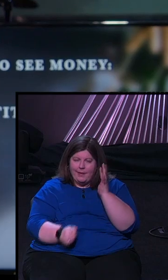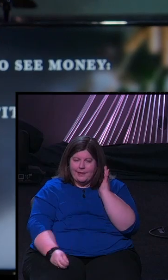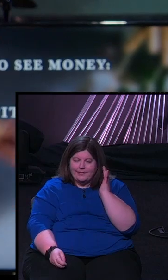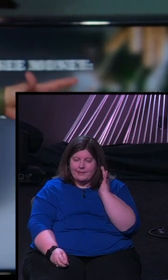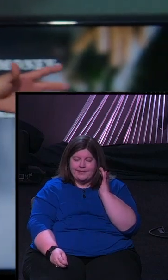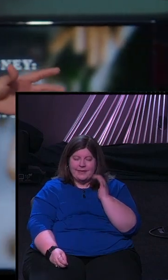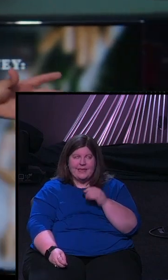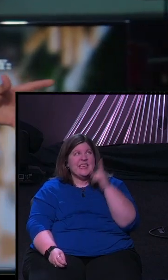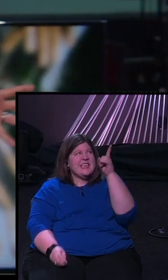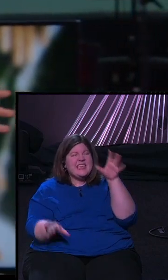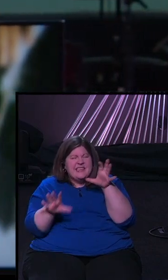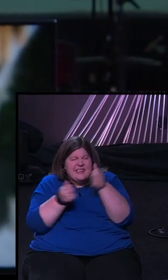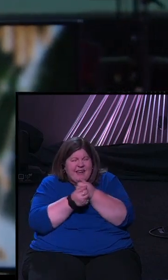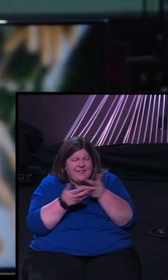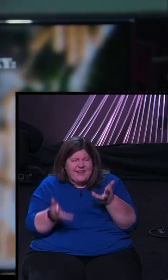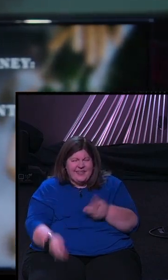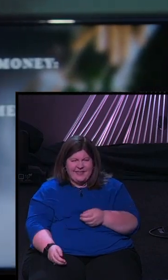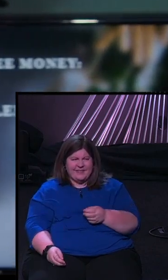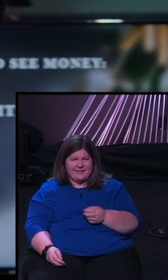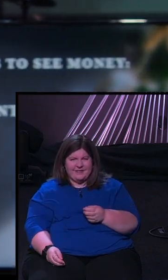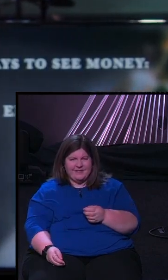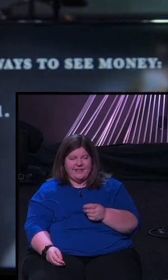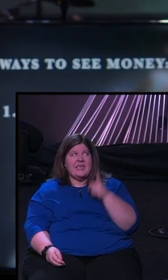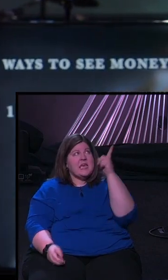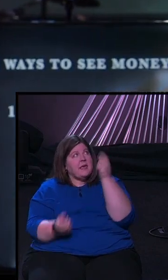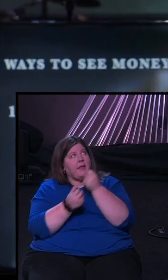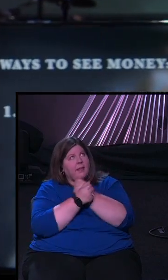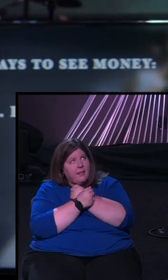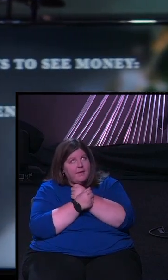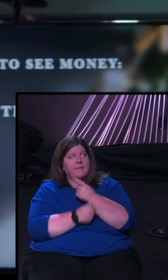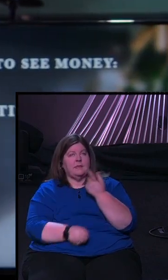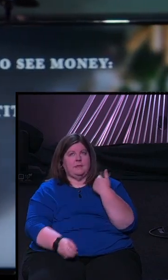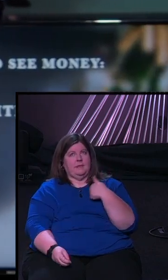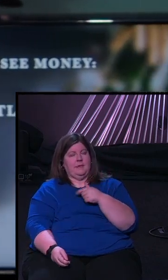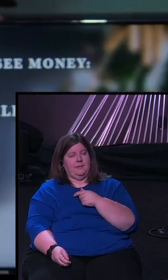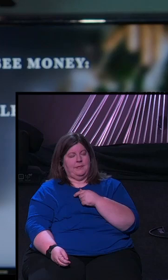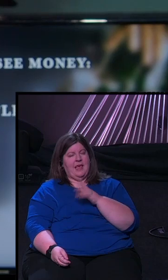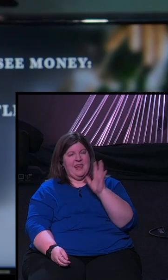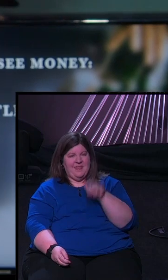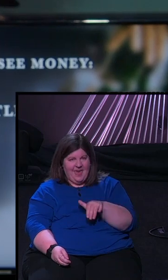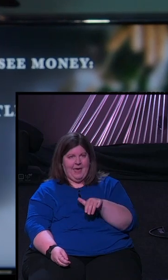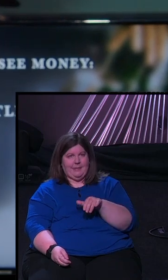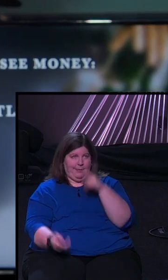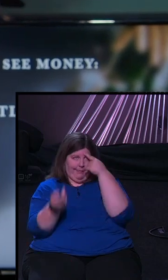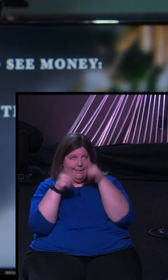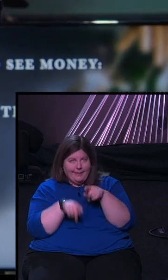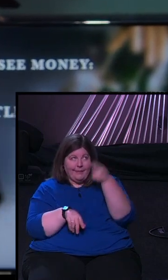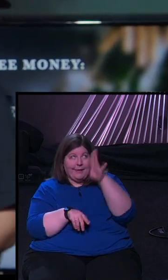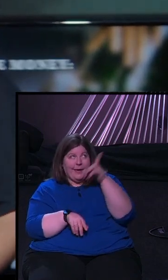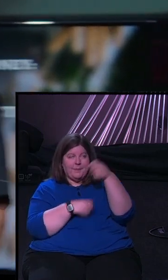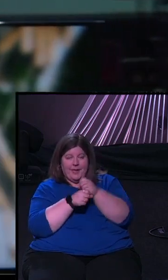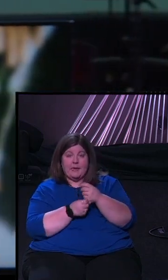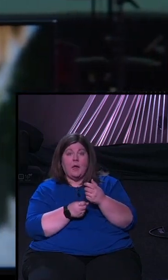deal. He did everything because he loved us. That's the deal God made. Now he